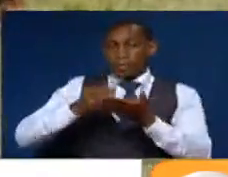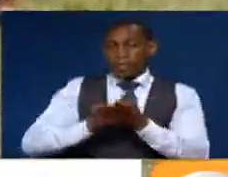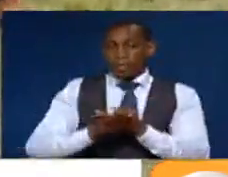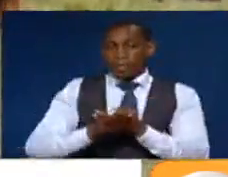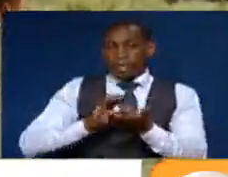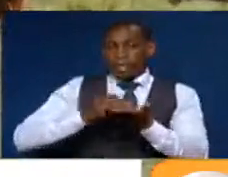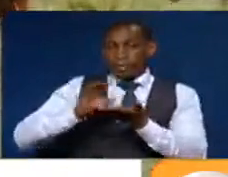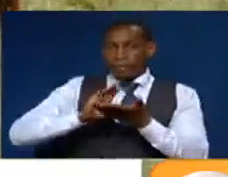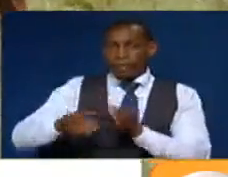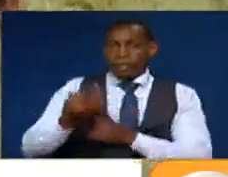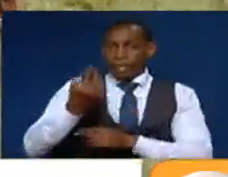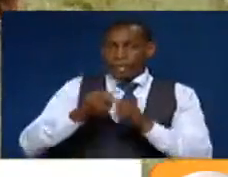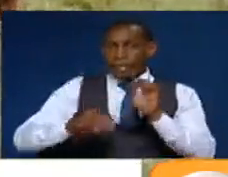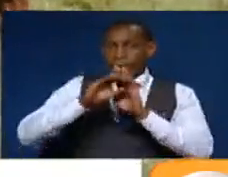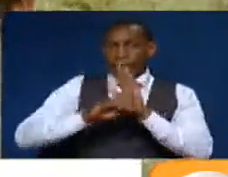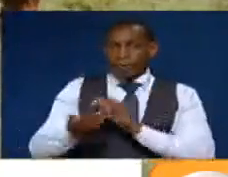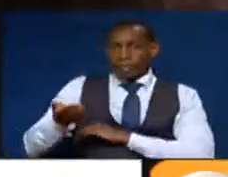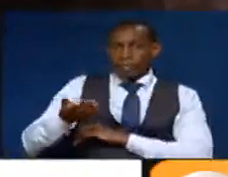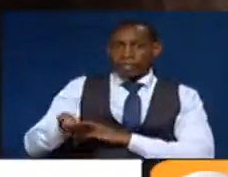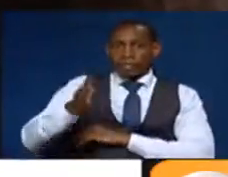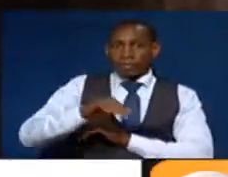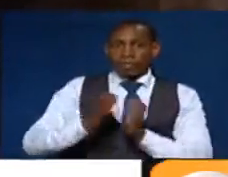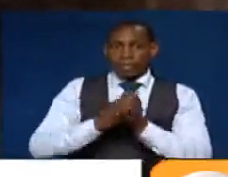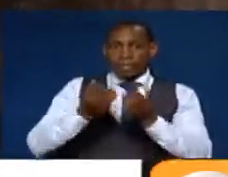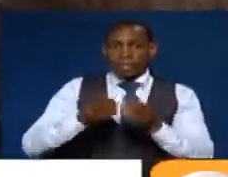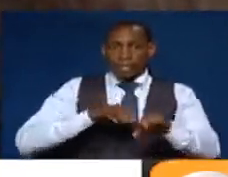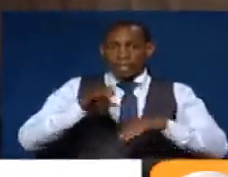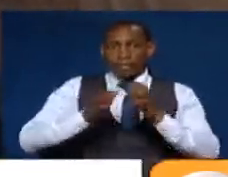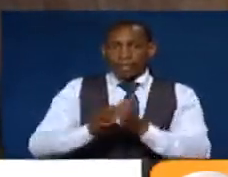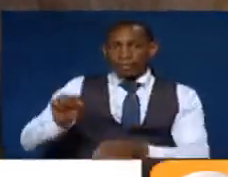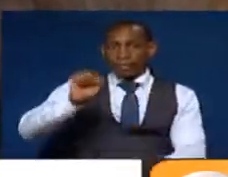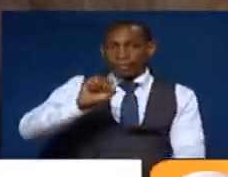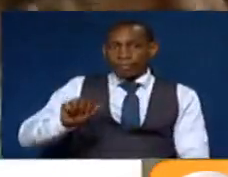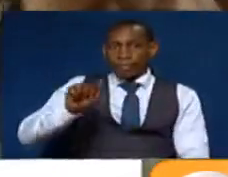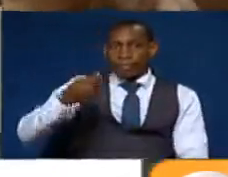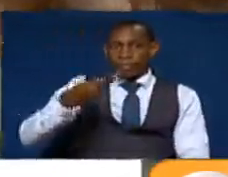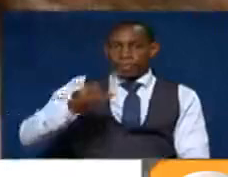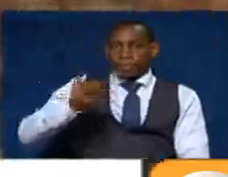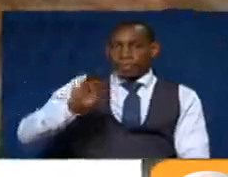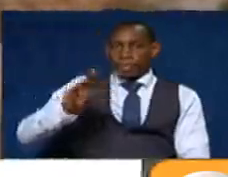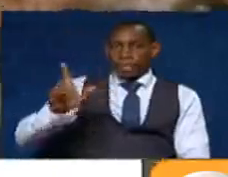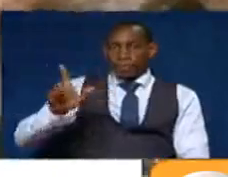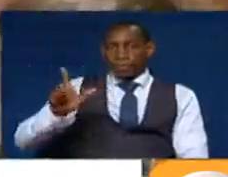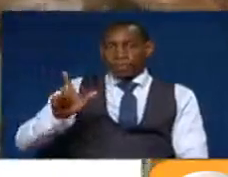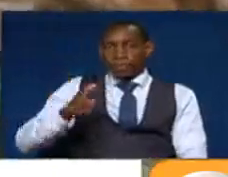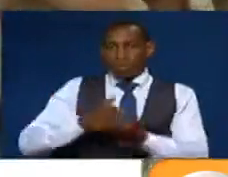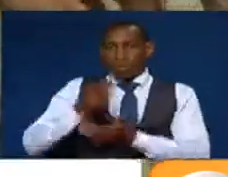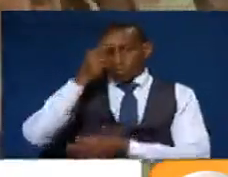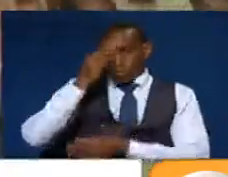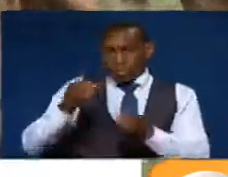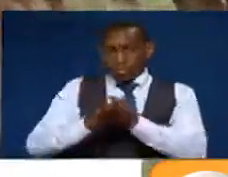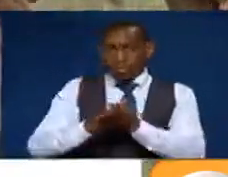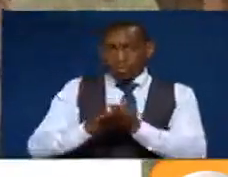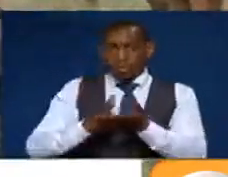funded KALRO in a three-year program to restock the superior breed of Sahiwal for the Maasai community through a community-based genetic